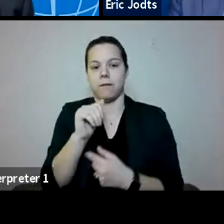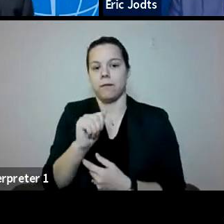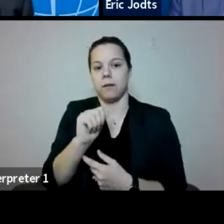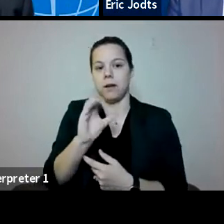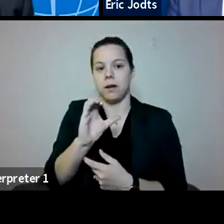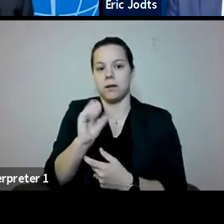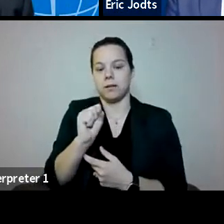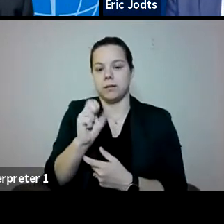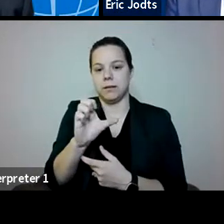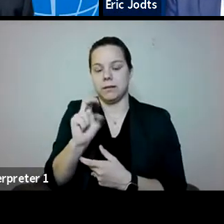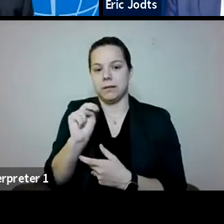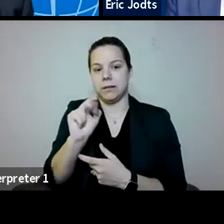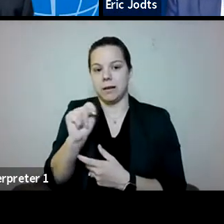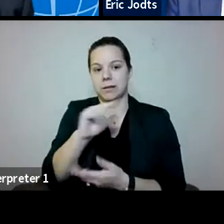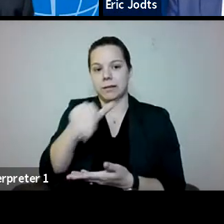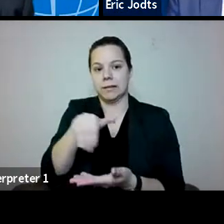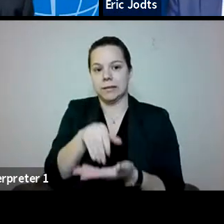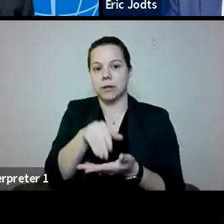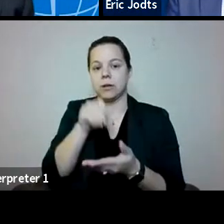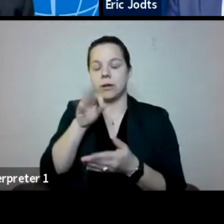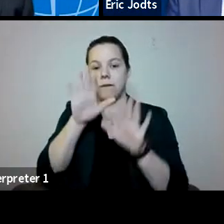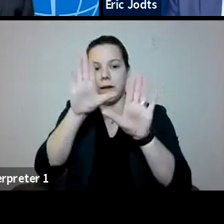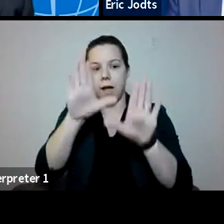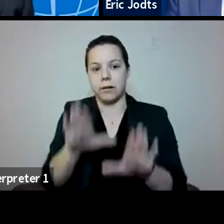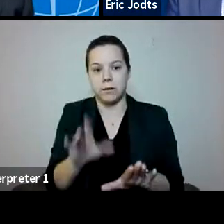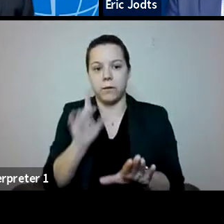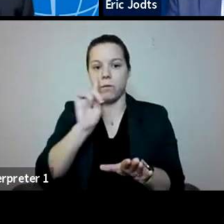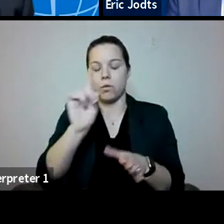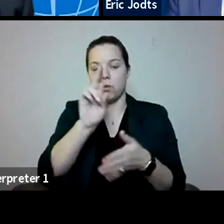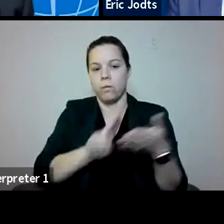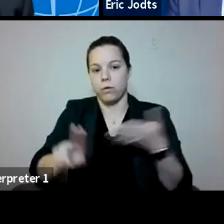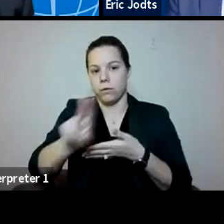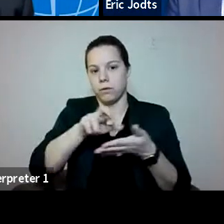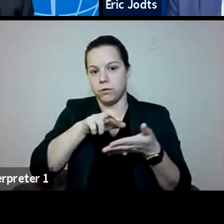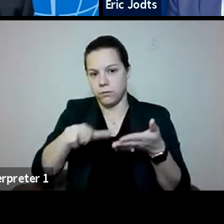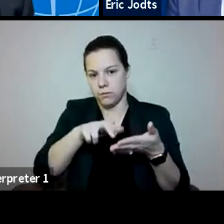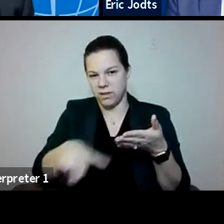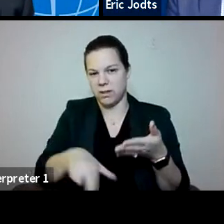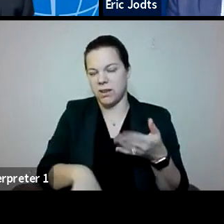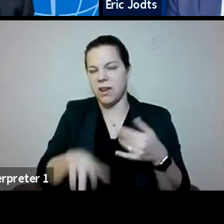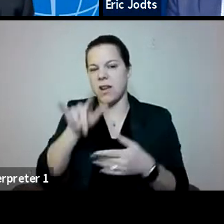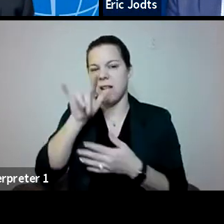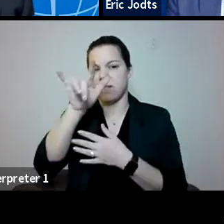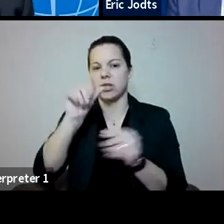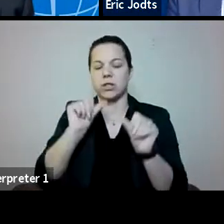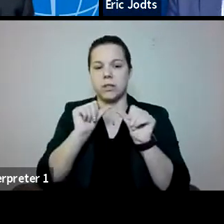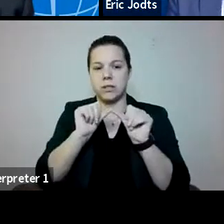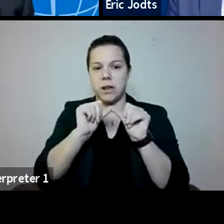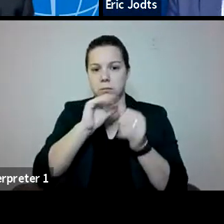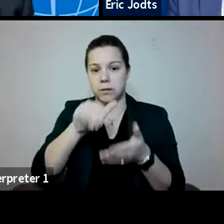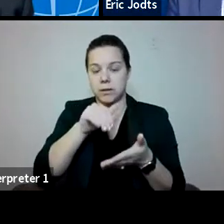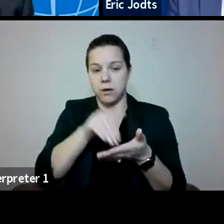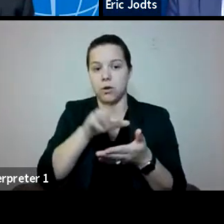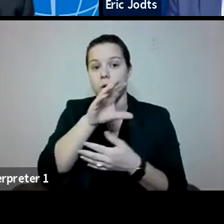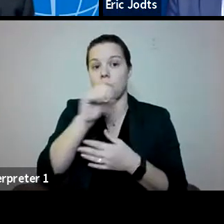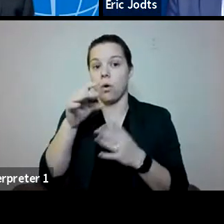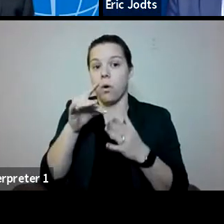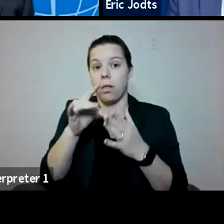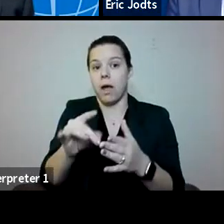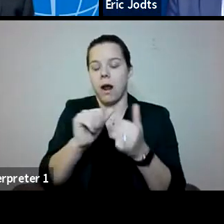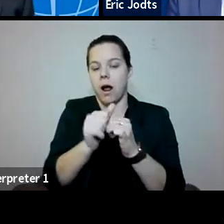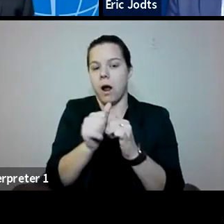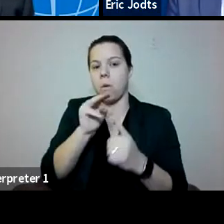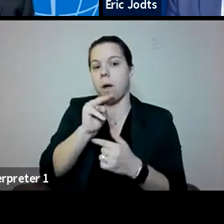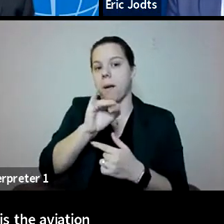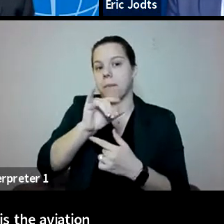Center of Excellence for University Research. It's the Aviation Sustainability Center, co-led by MIT and Washington